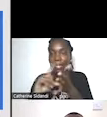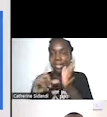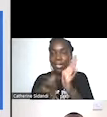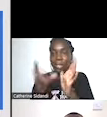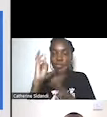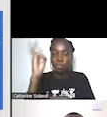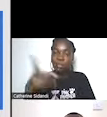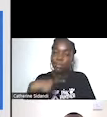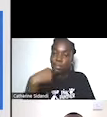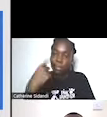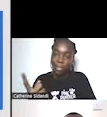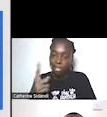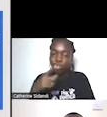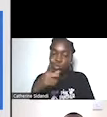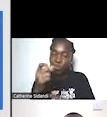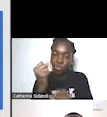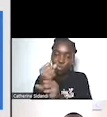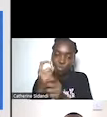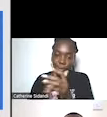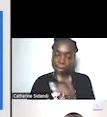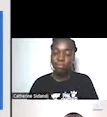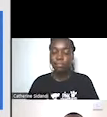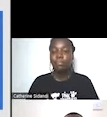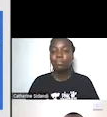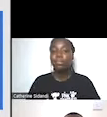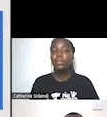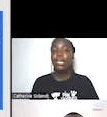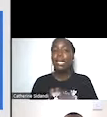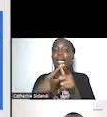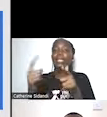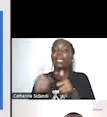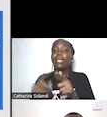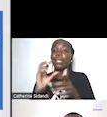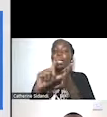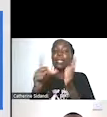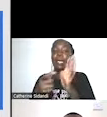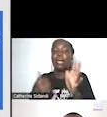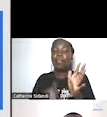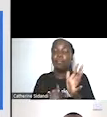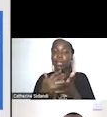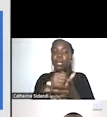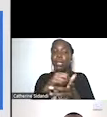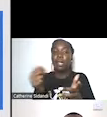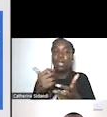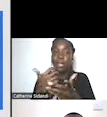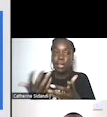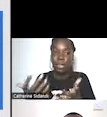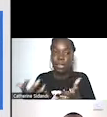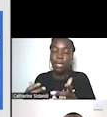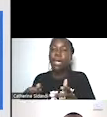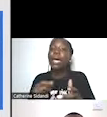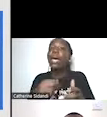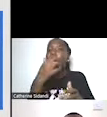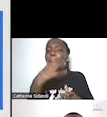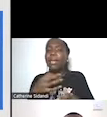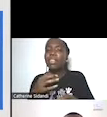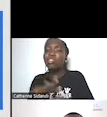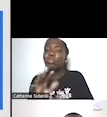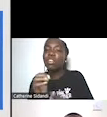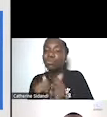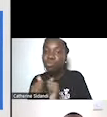do your cover. Go to actuaries. Then you see in the insurance, they'll ask you, what is your age now? What is the age of the dependent that you